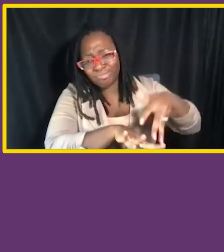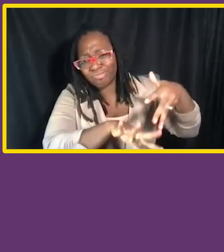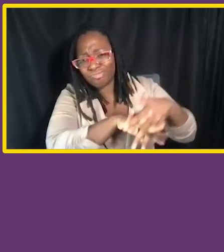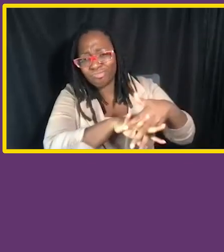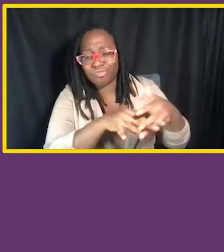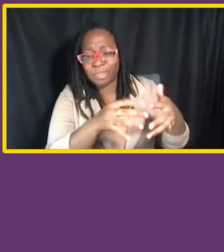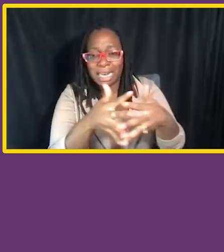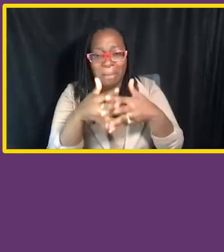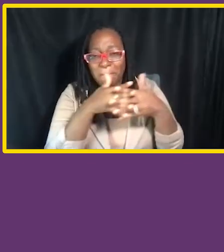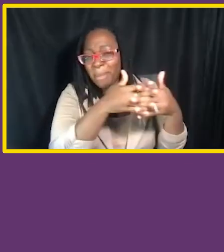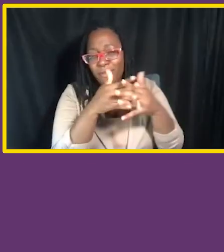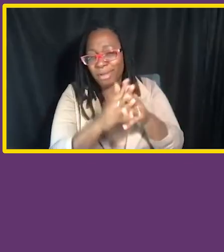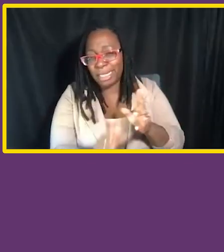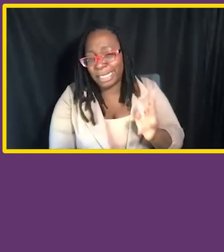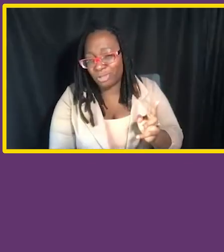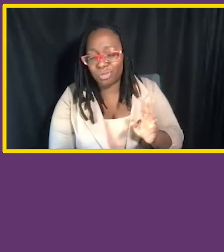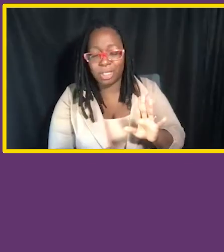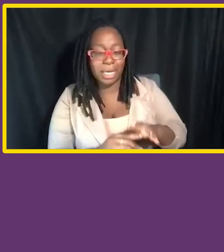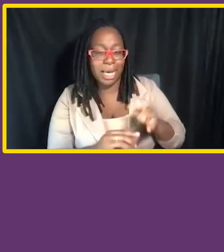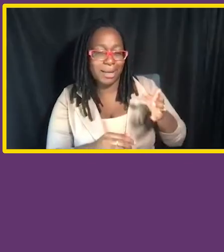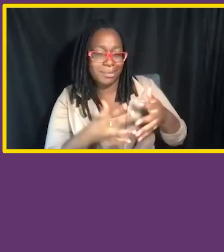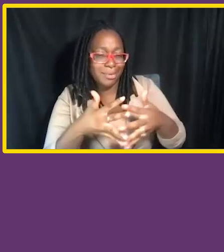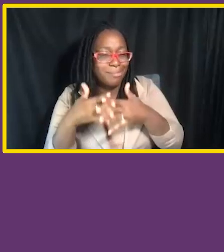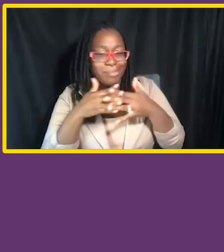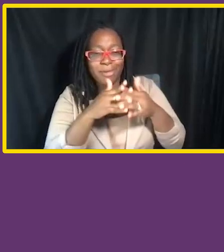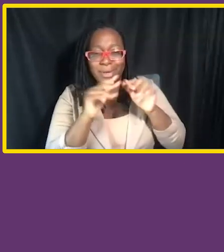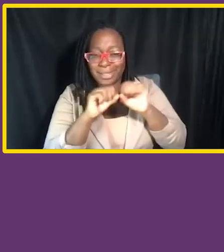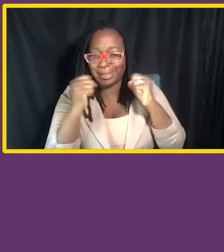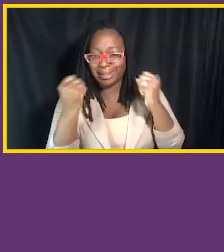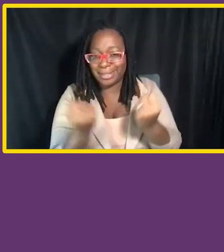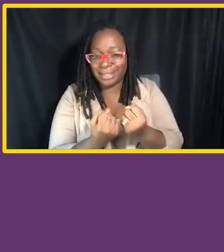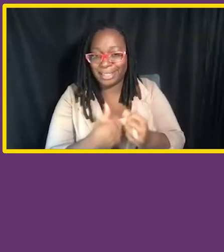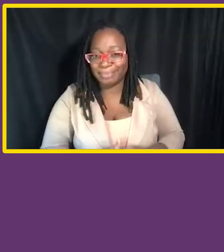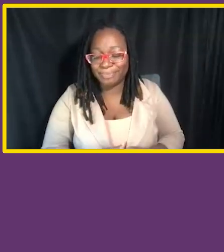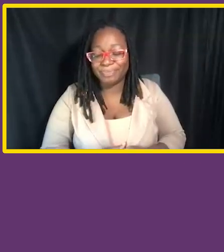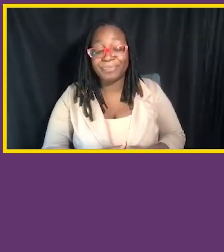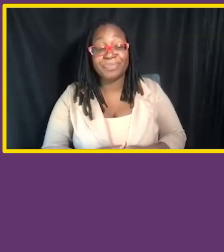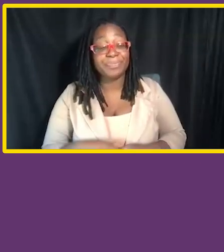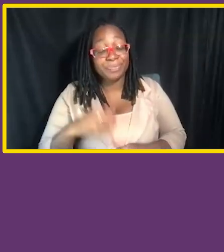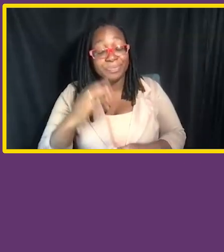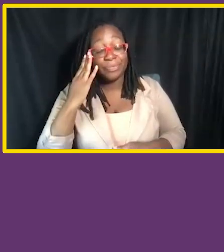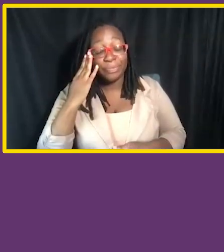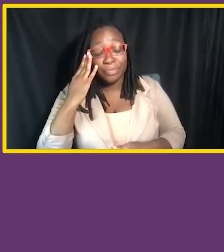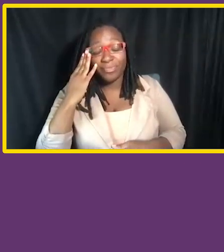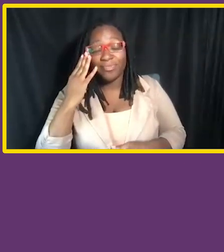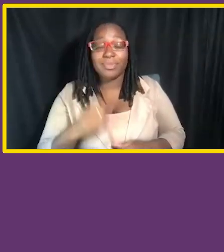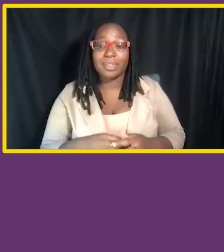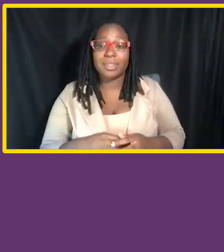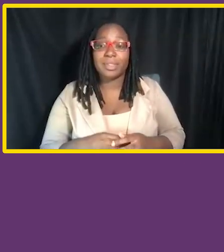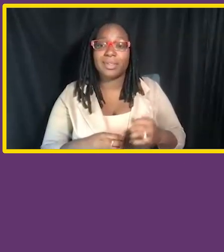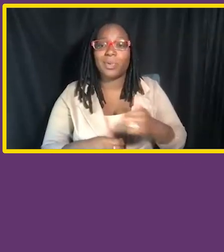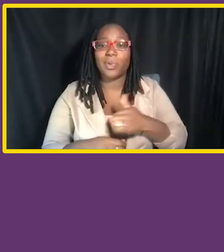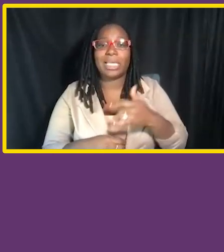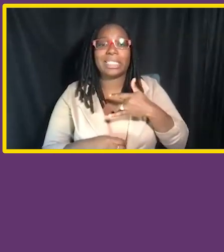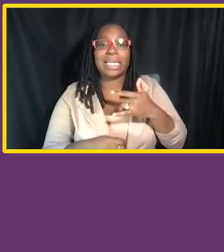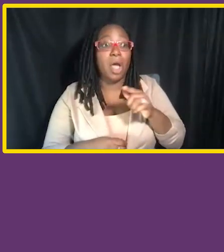context and within American society, that it really is, we point to these like 1%